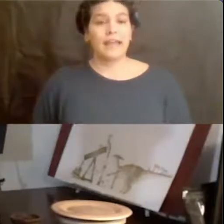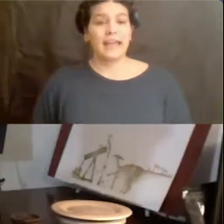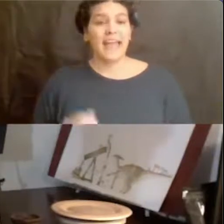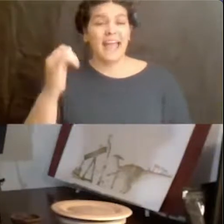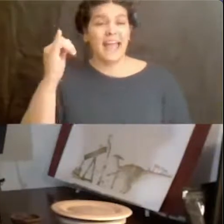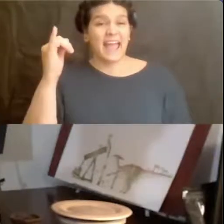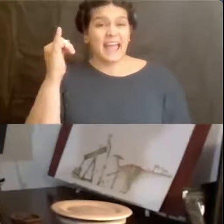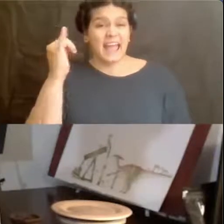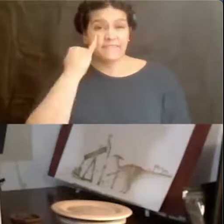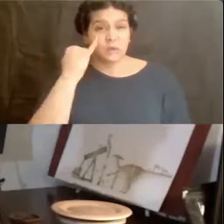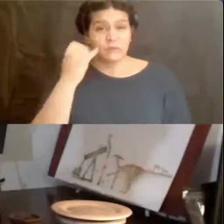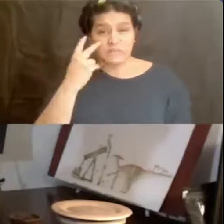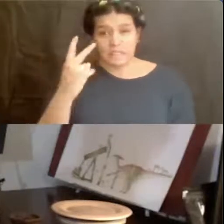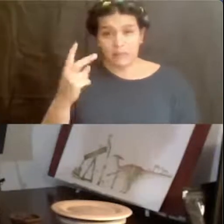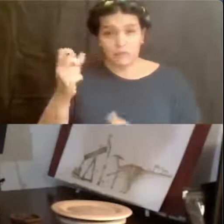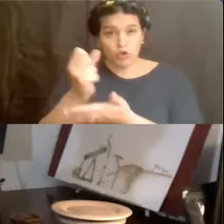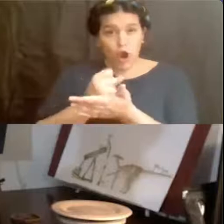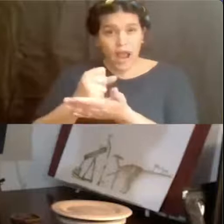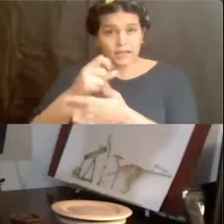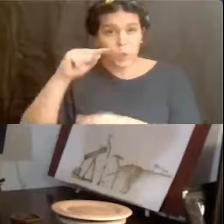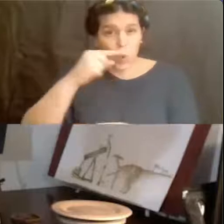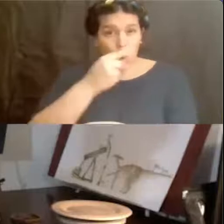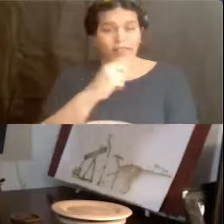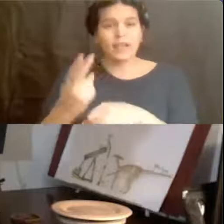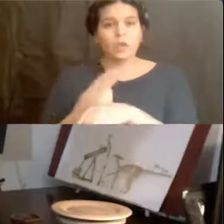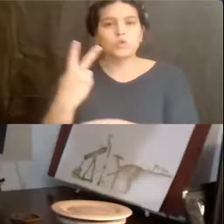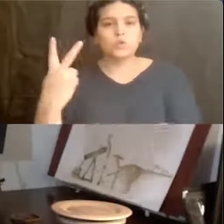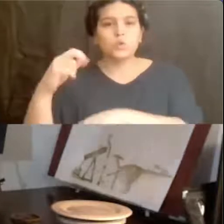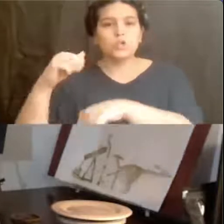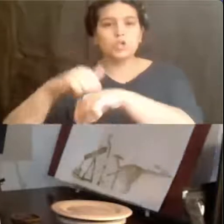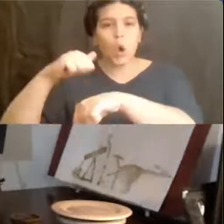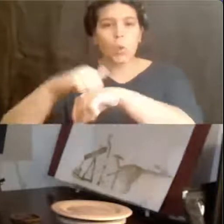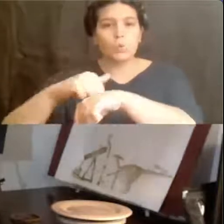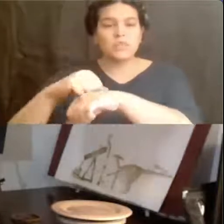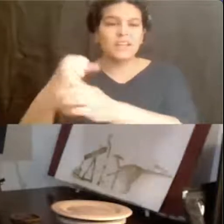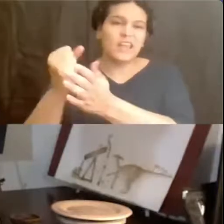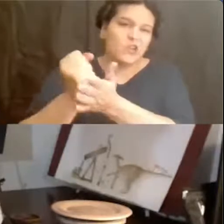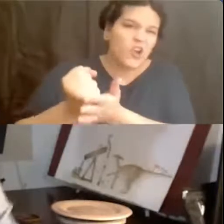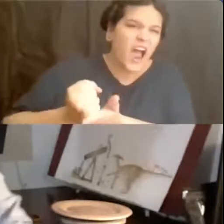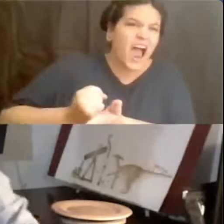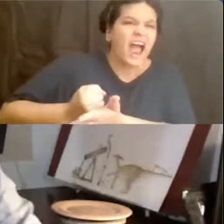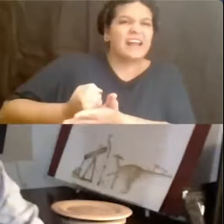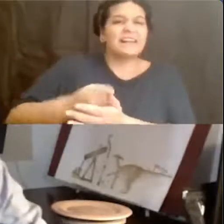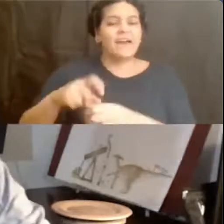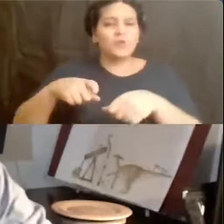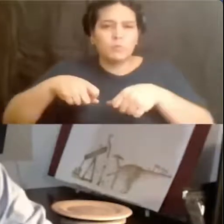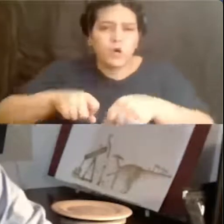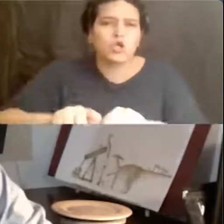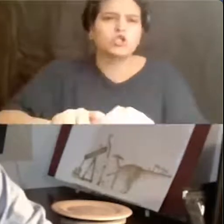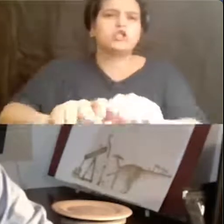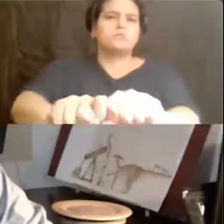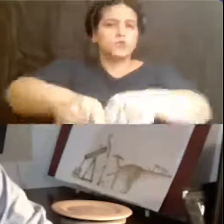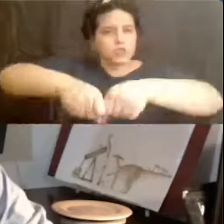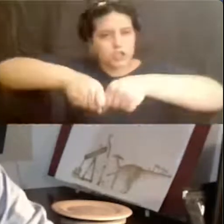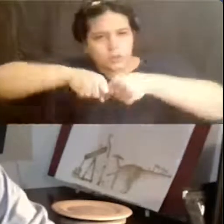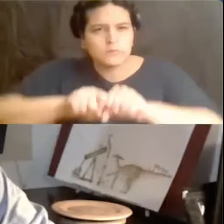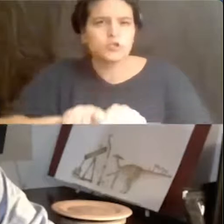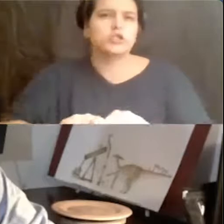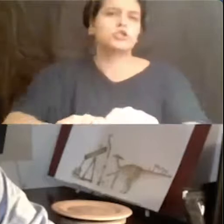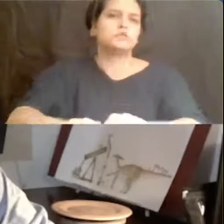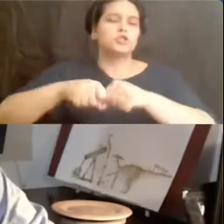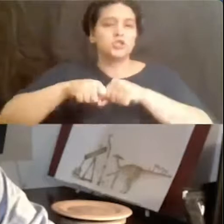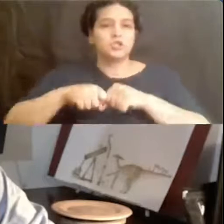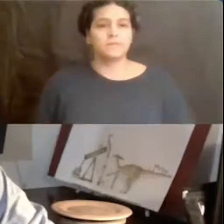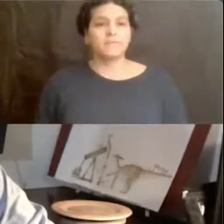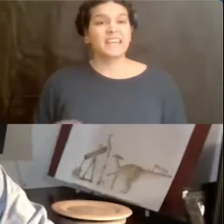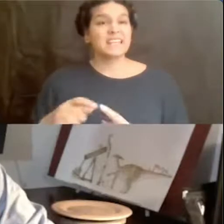2 stones and they grind it like this, and they have to push in all their weight back and forth. And it's, especially during like